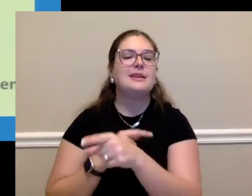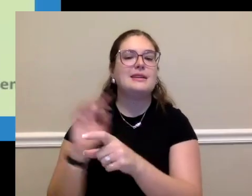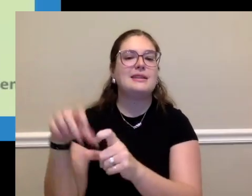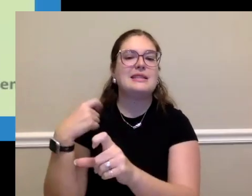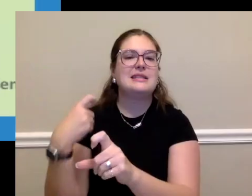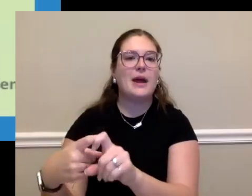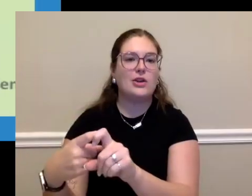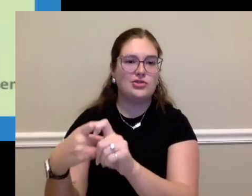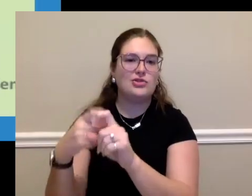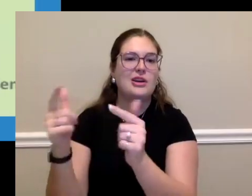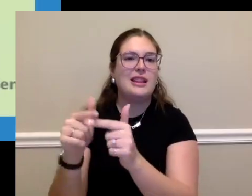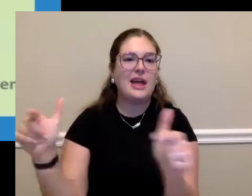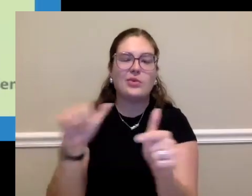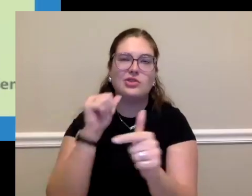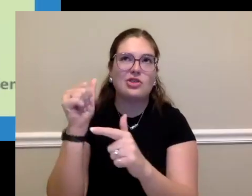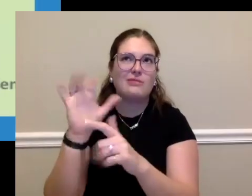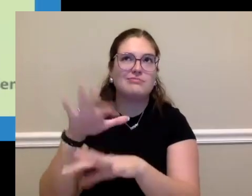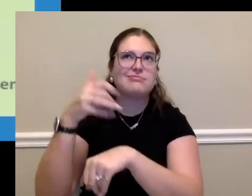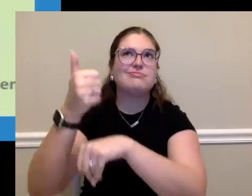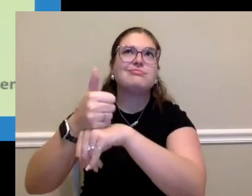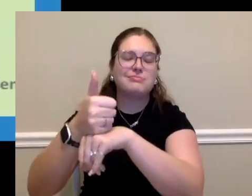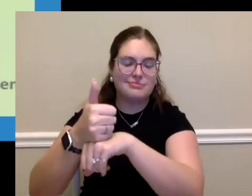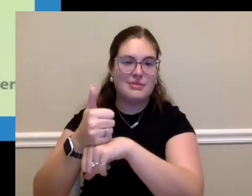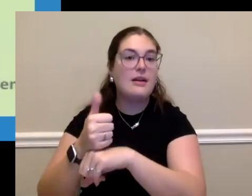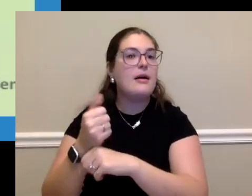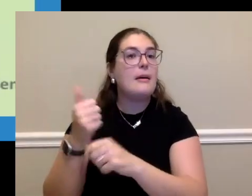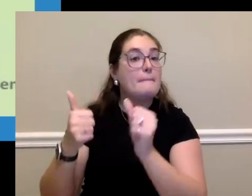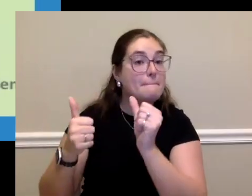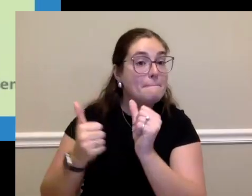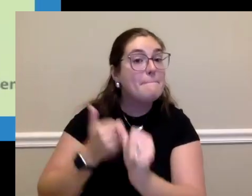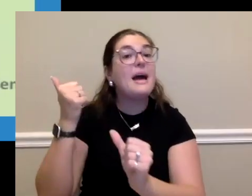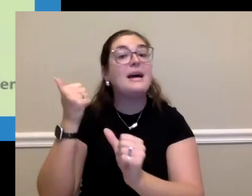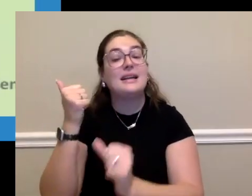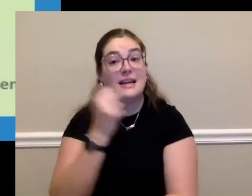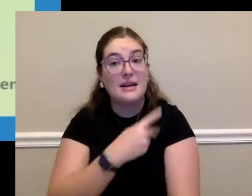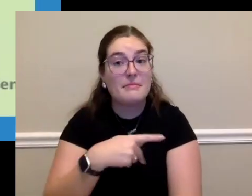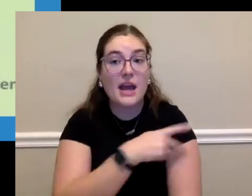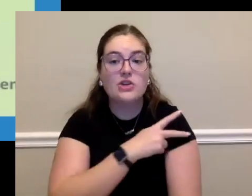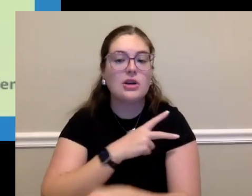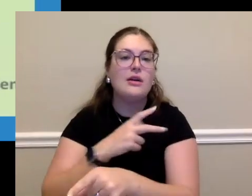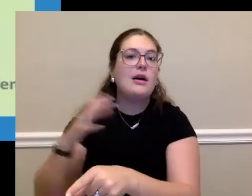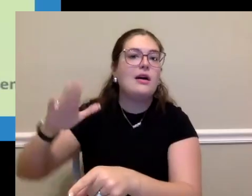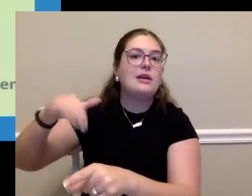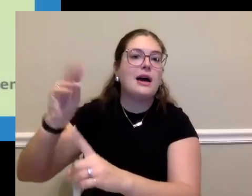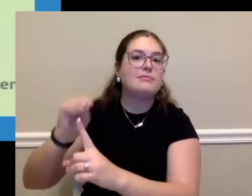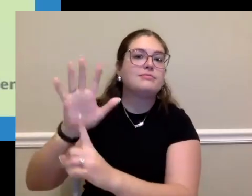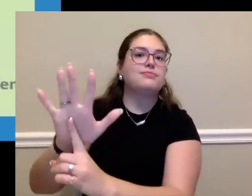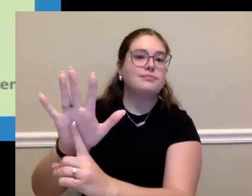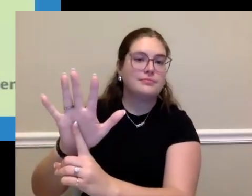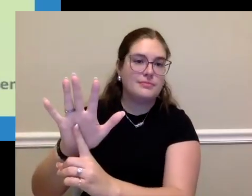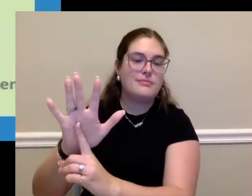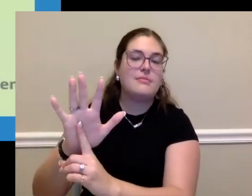not built that way, but also because a lot of our patients have not been exposed to that